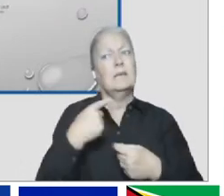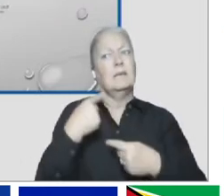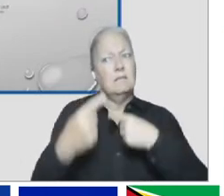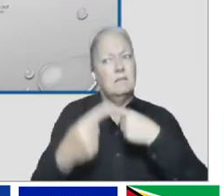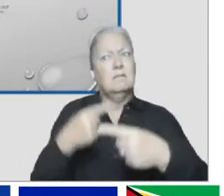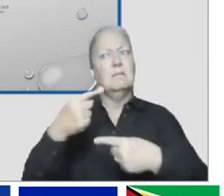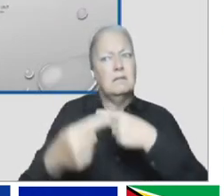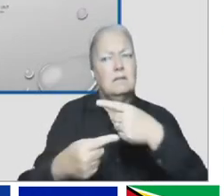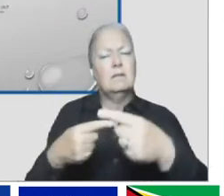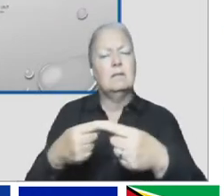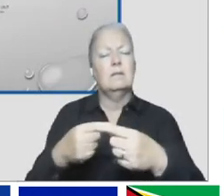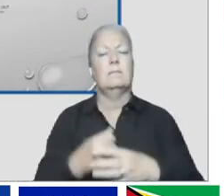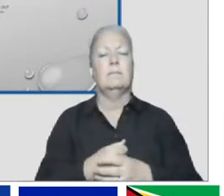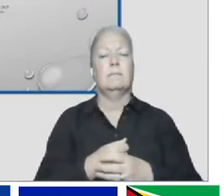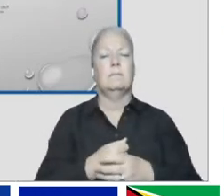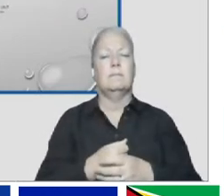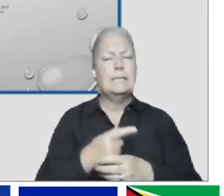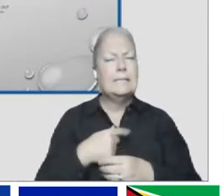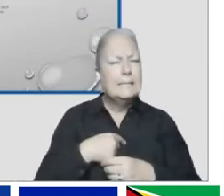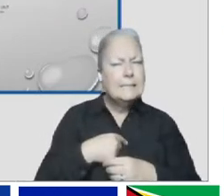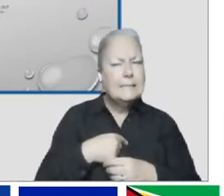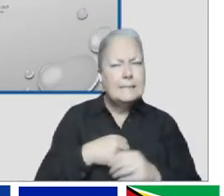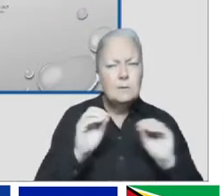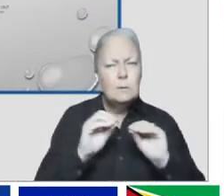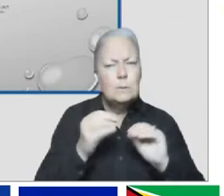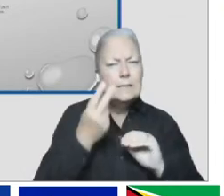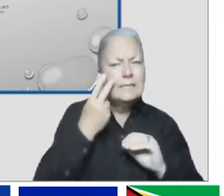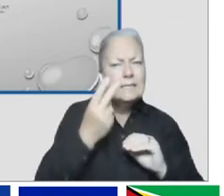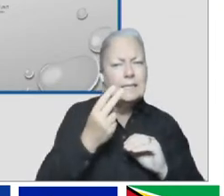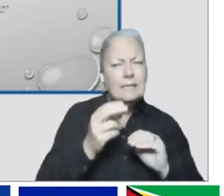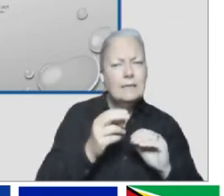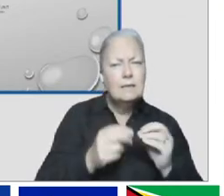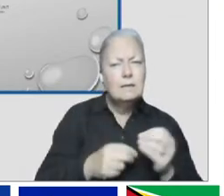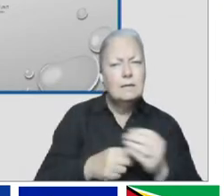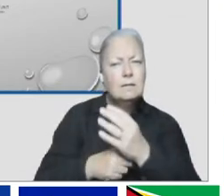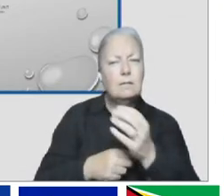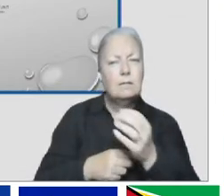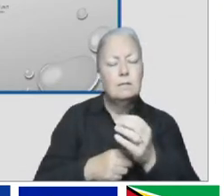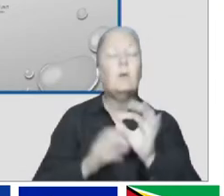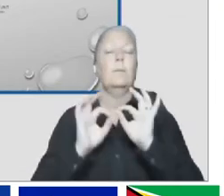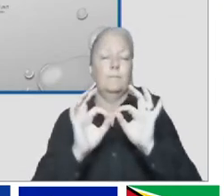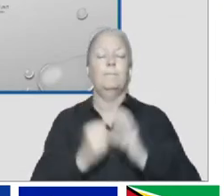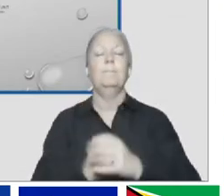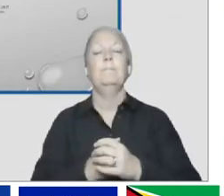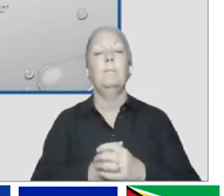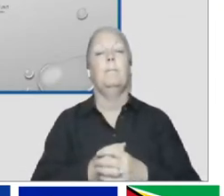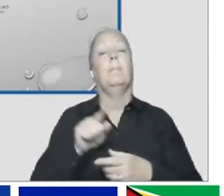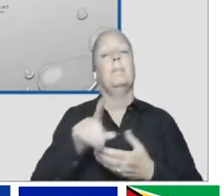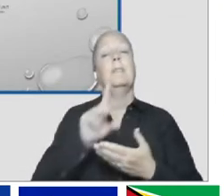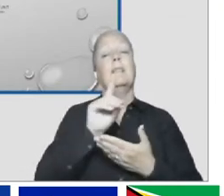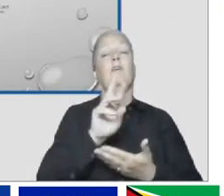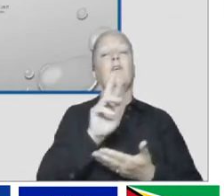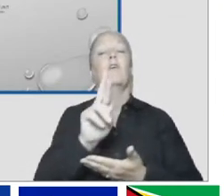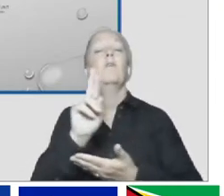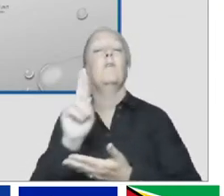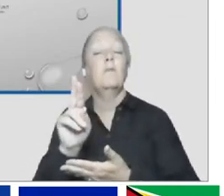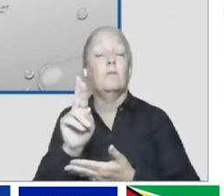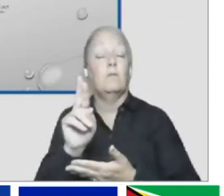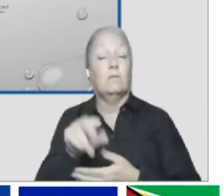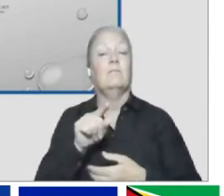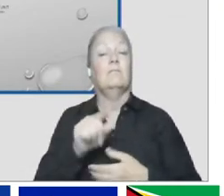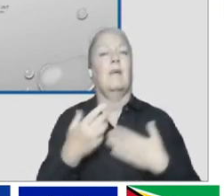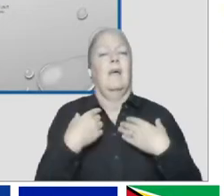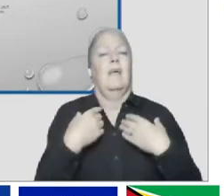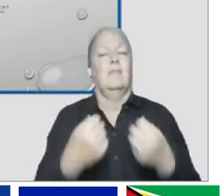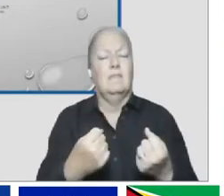slides. Okay. Disaster risk reduction in the health sector had evolved and expanded to embrace the St. Vincent and the